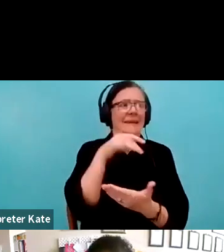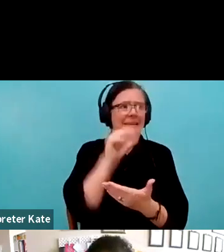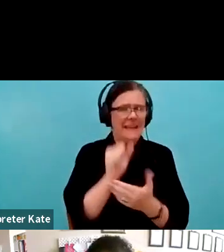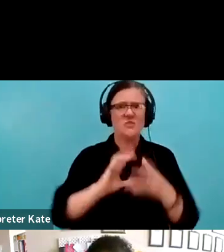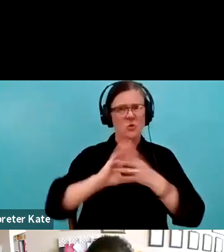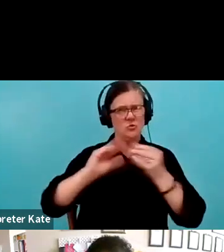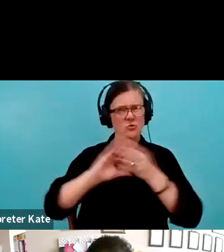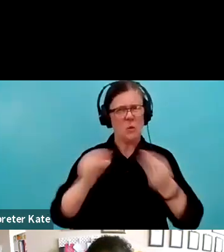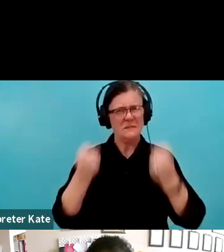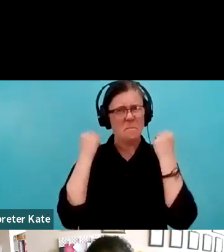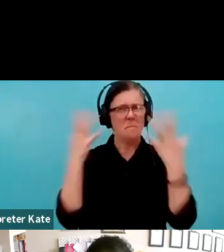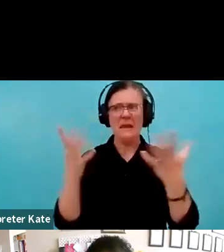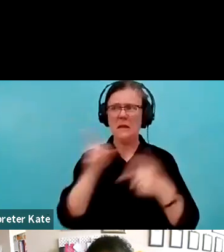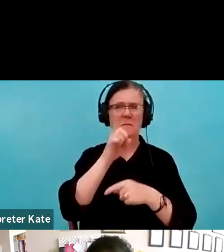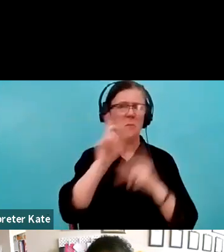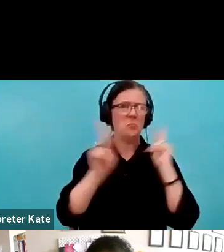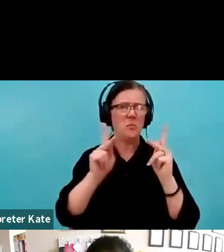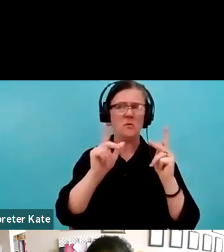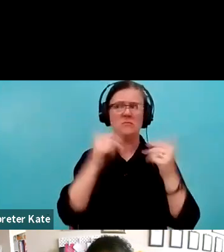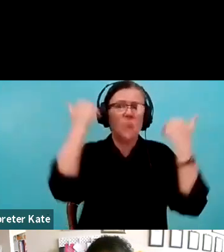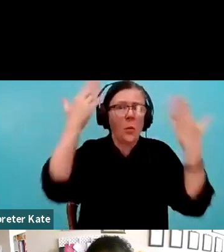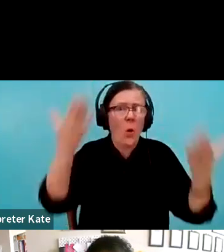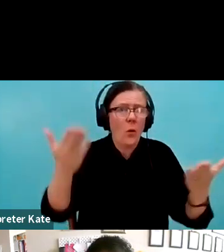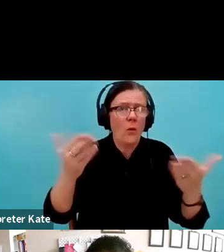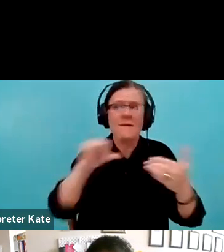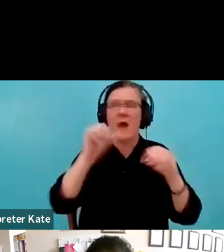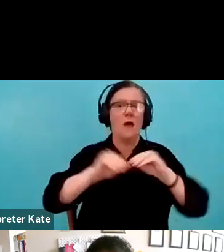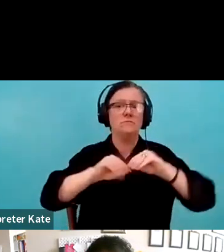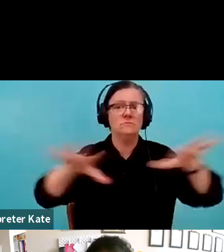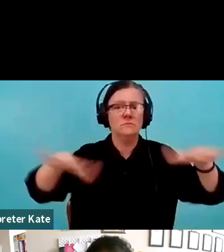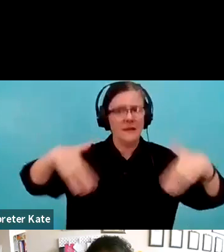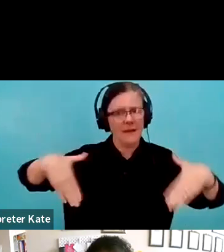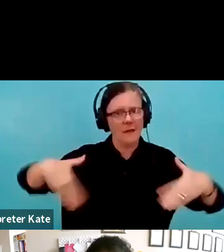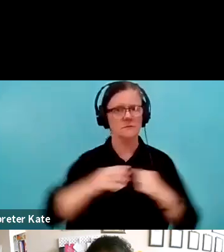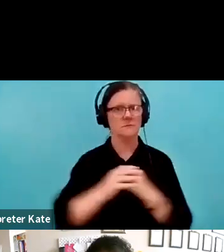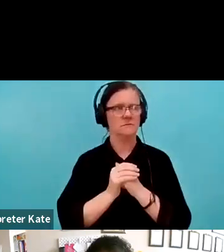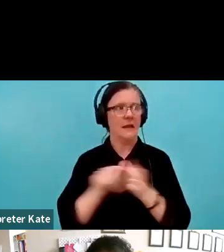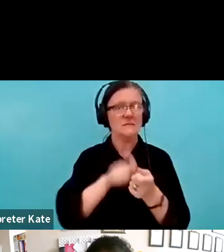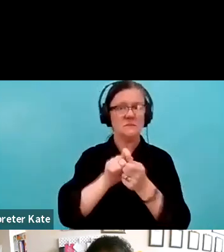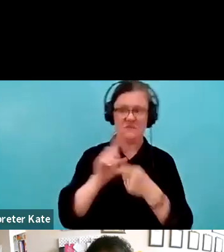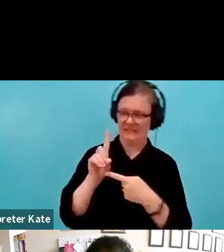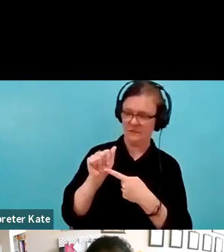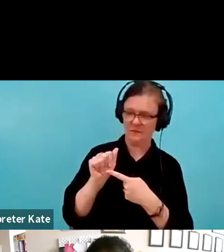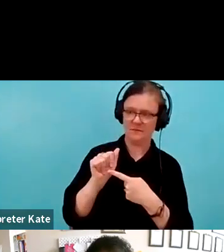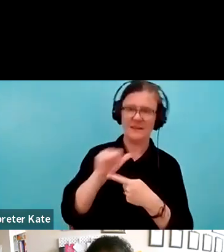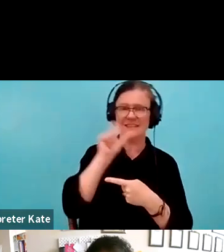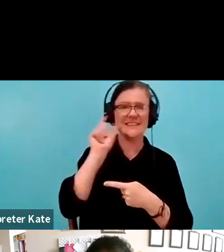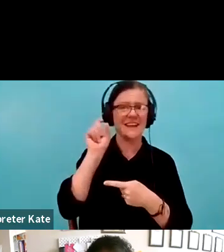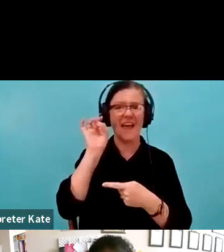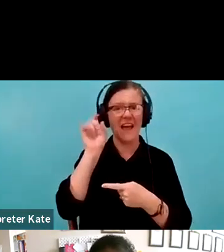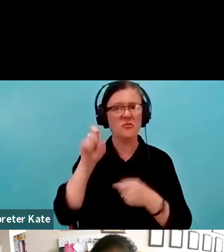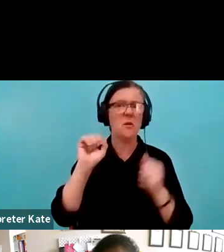that have yet to be told, and that it doesn't, when it comes to disability, it doesn't have to be all tragedy